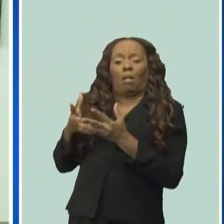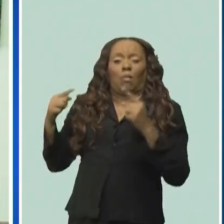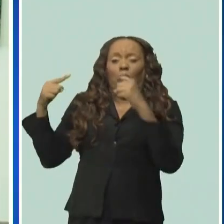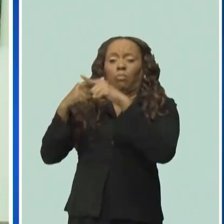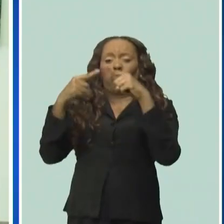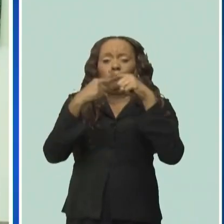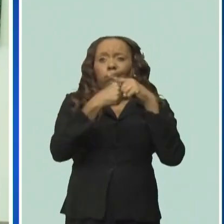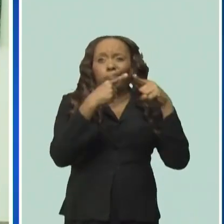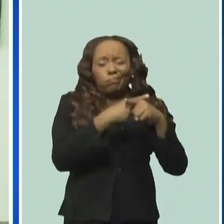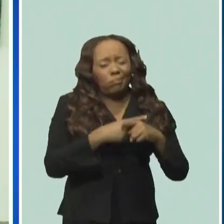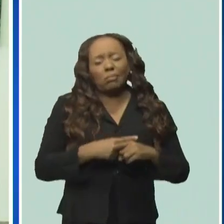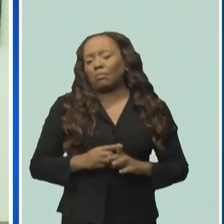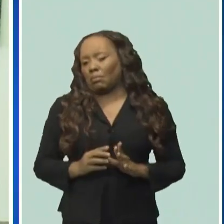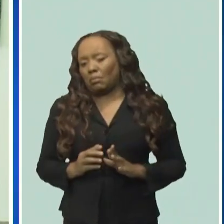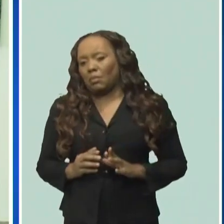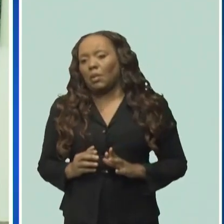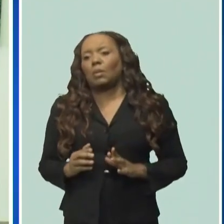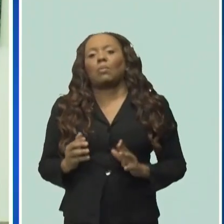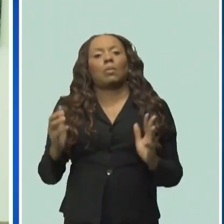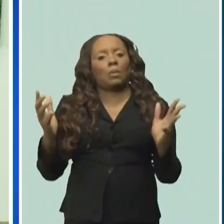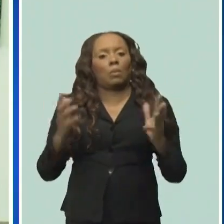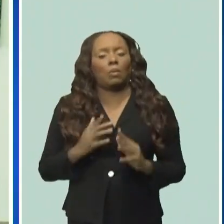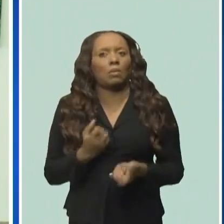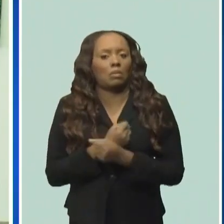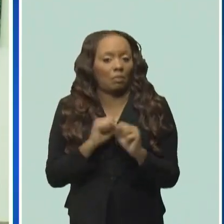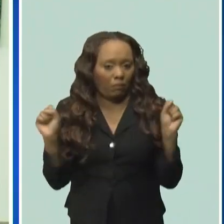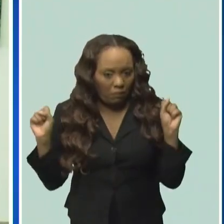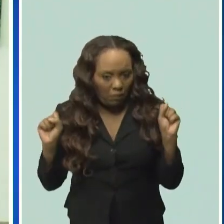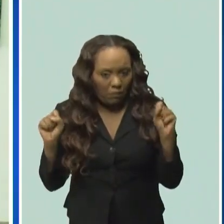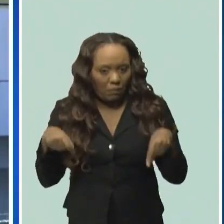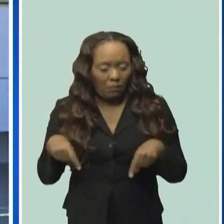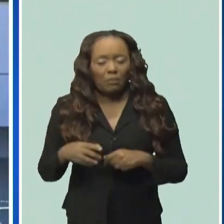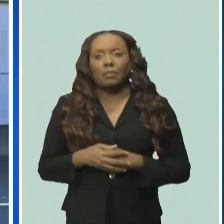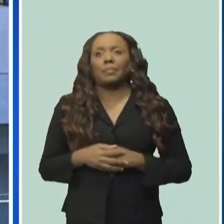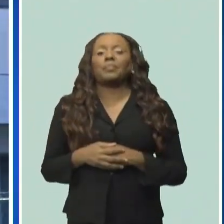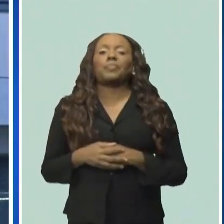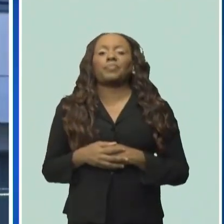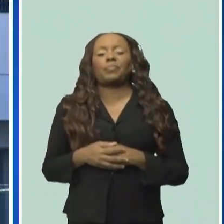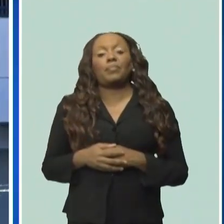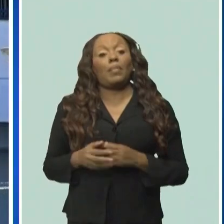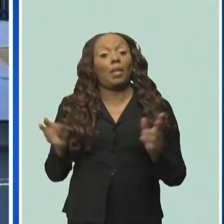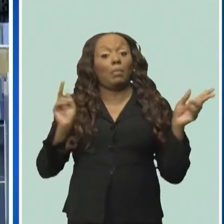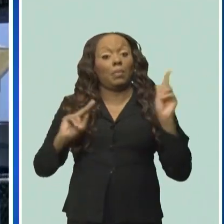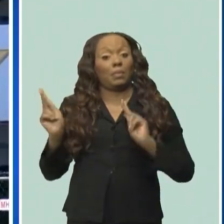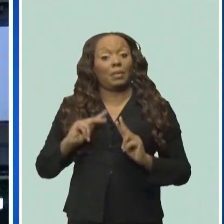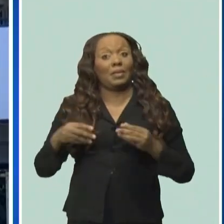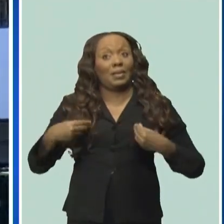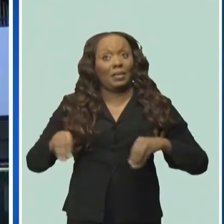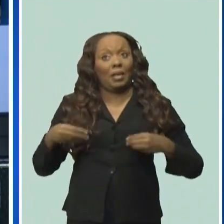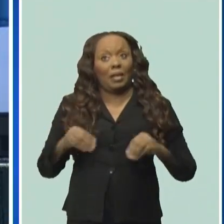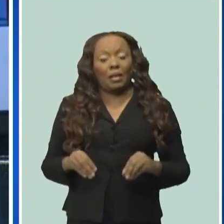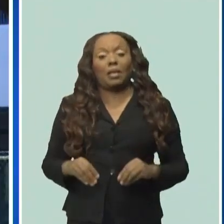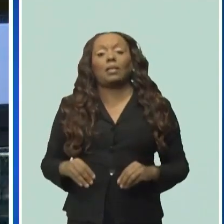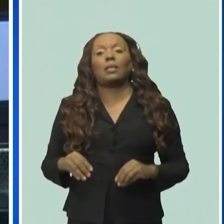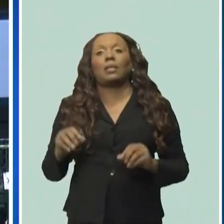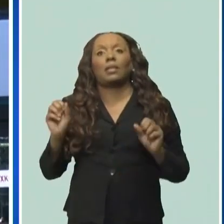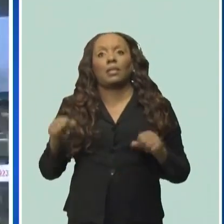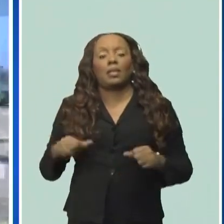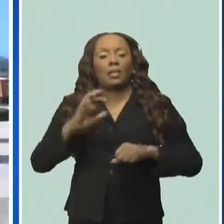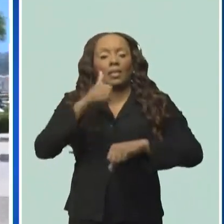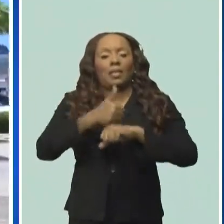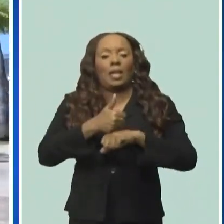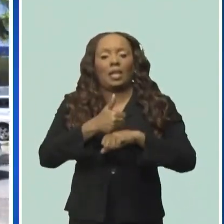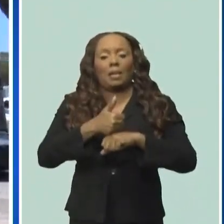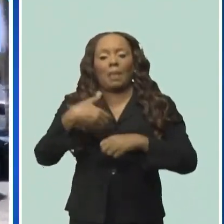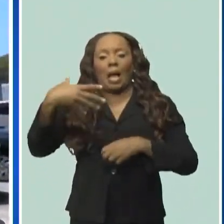want Barbados to be a target for any place during the World Cup finals. Local vendors will be encouraged to line the streets around Kensington